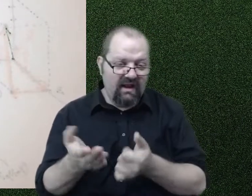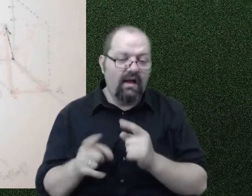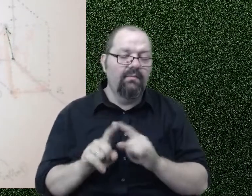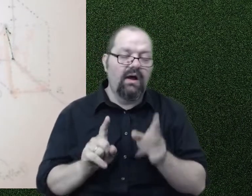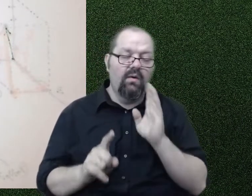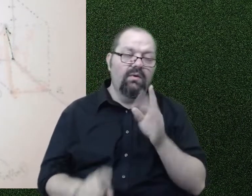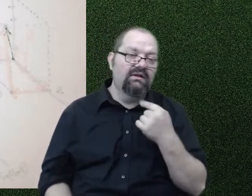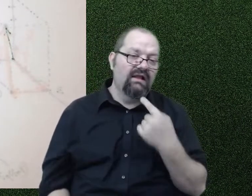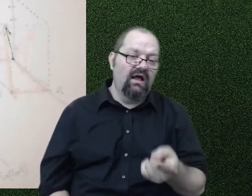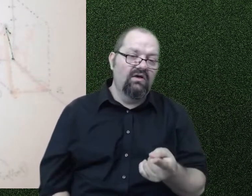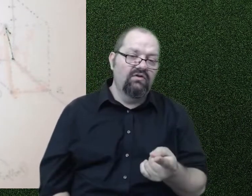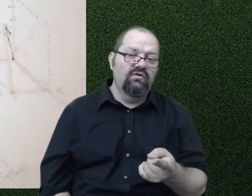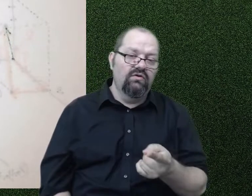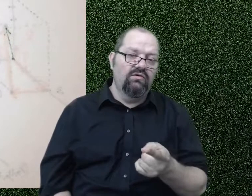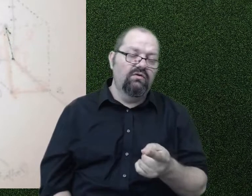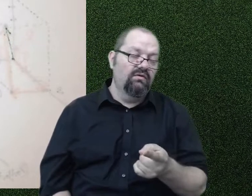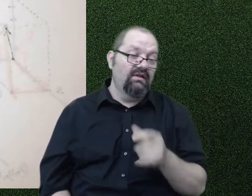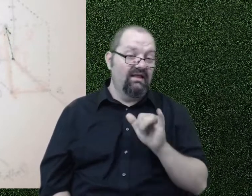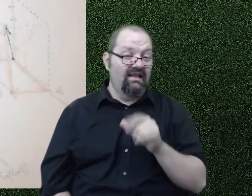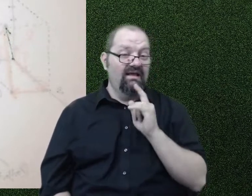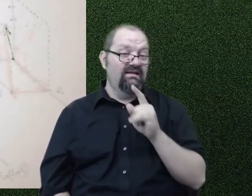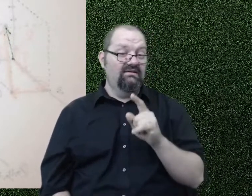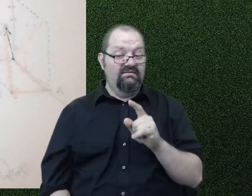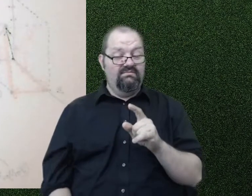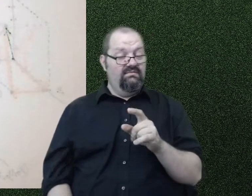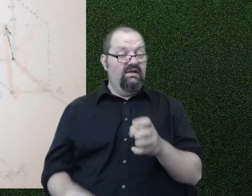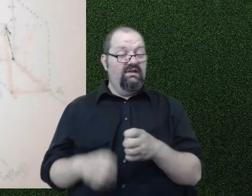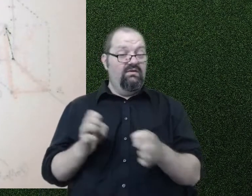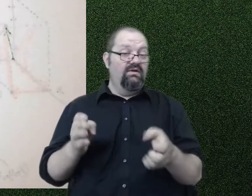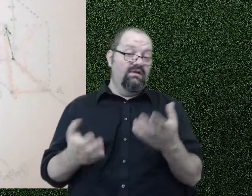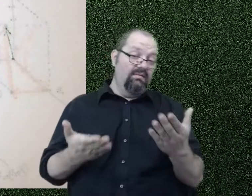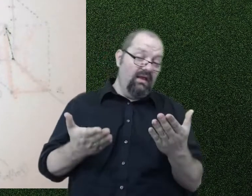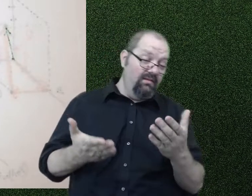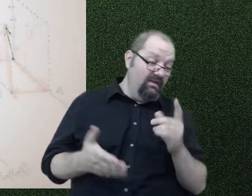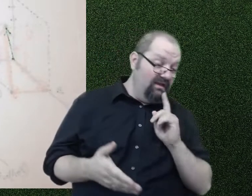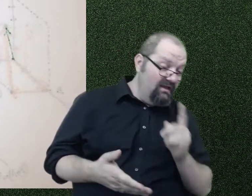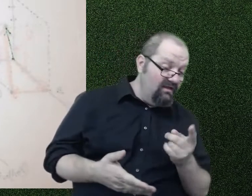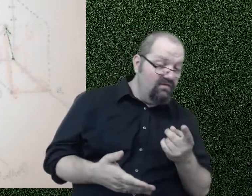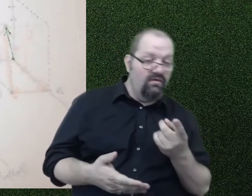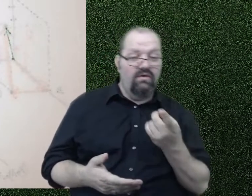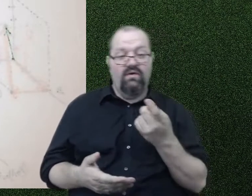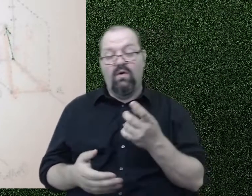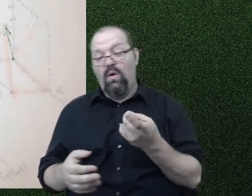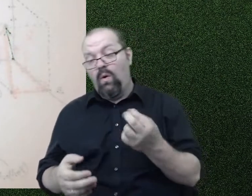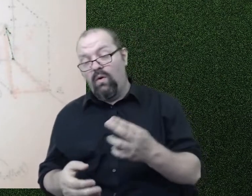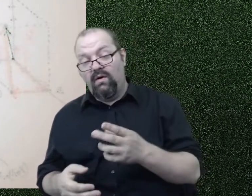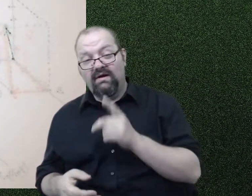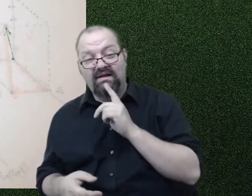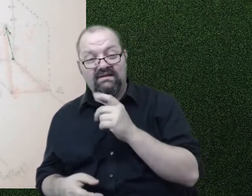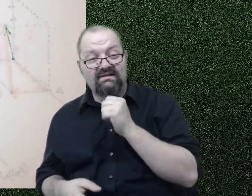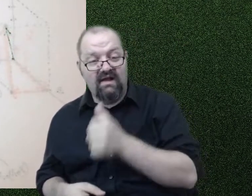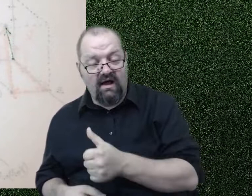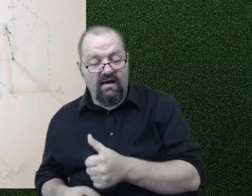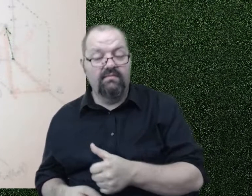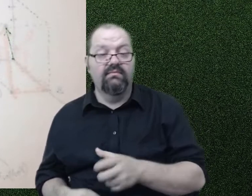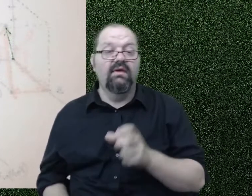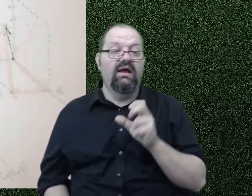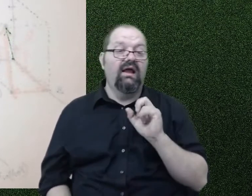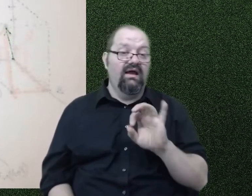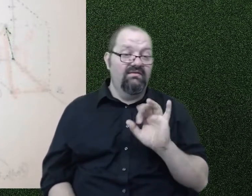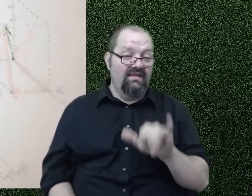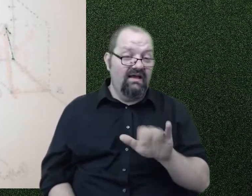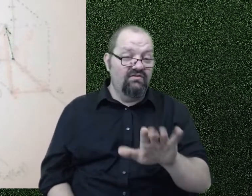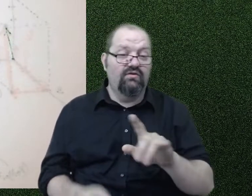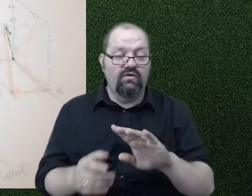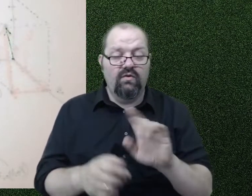you this is an equation. It may or may not be a sphere. Figure out what it is. If they did, what you would do is